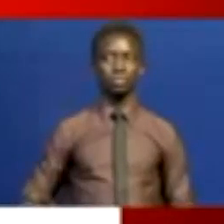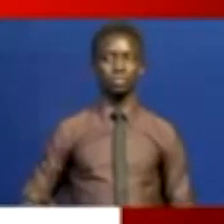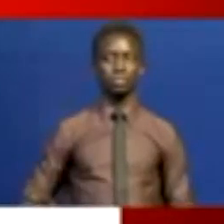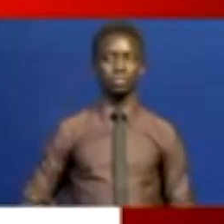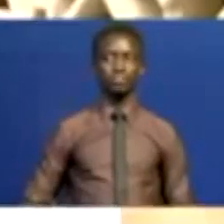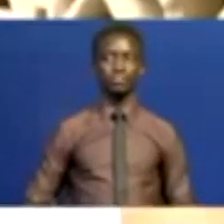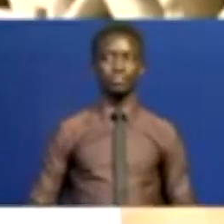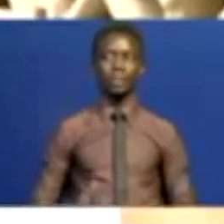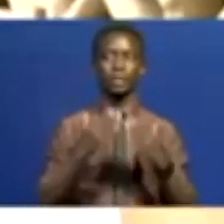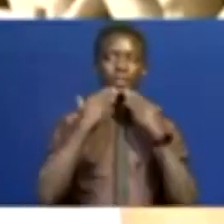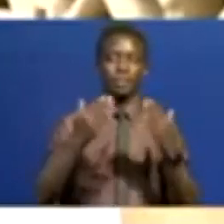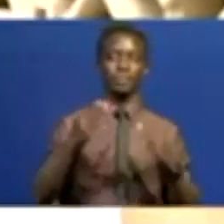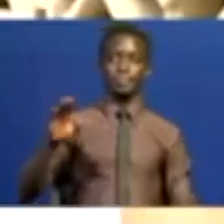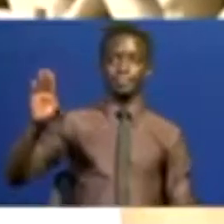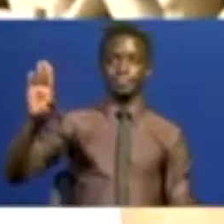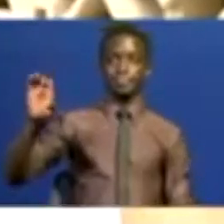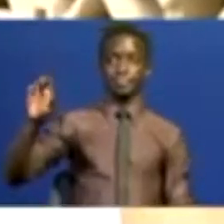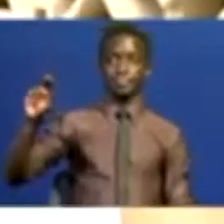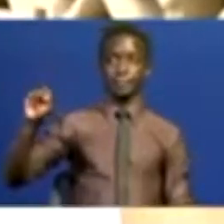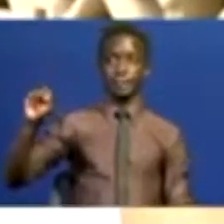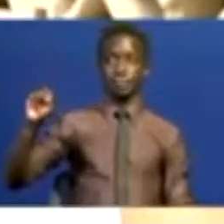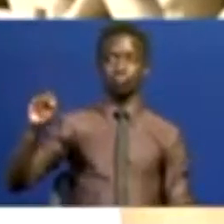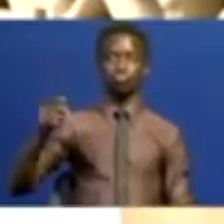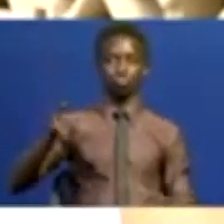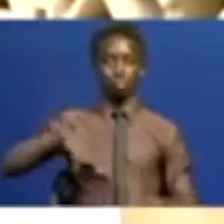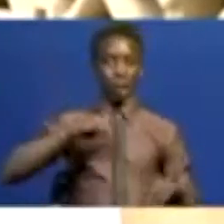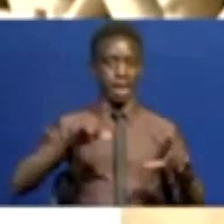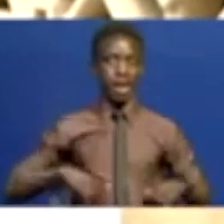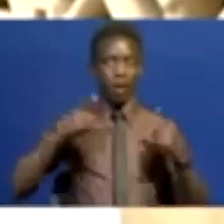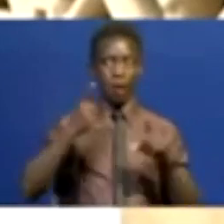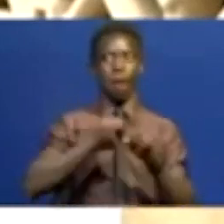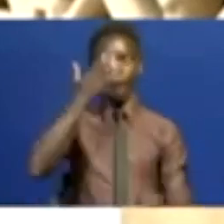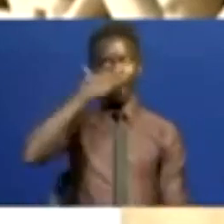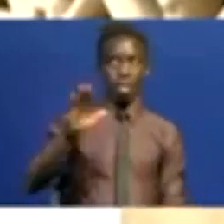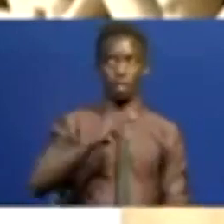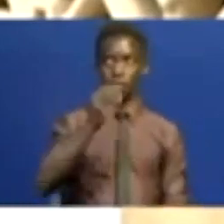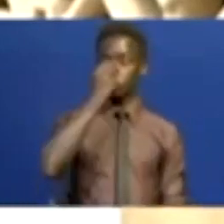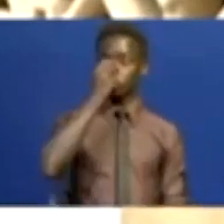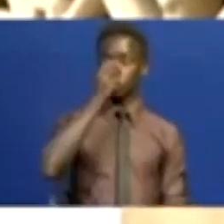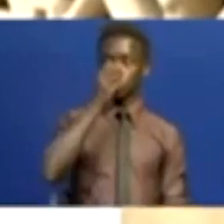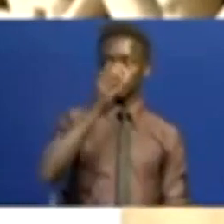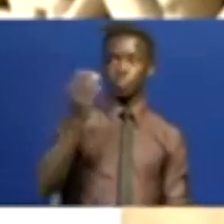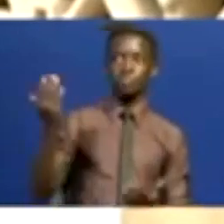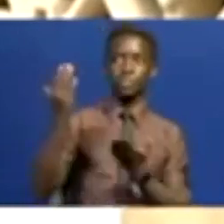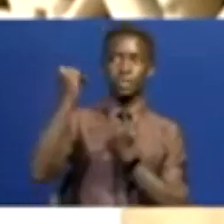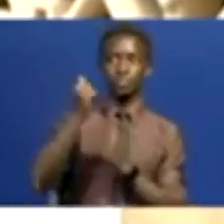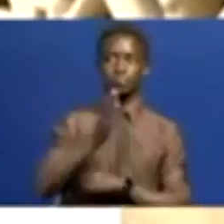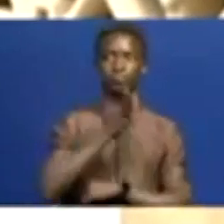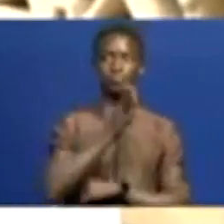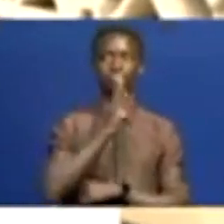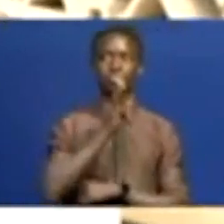Thank you, Ben Troy. We're coming to you live from Parliament Buildings. President William Ruto is expected to address the bicameral Parliament this